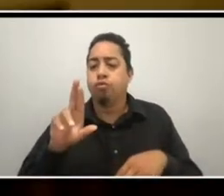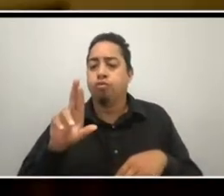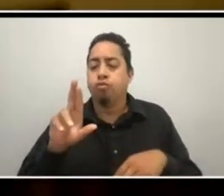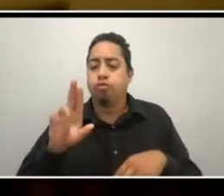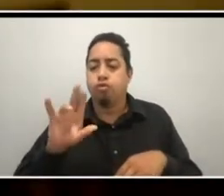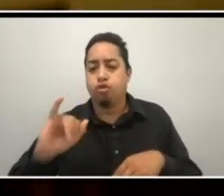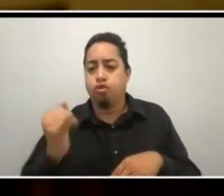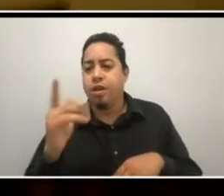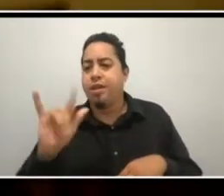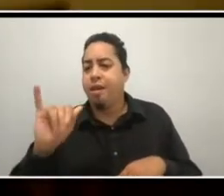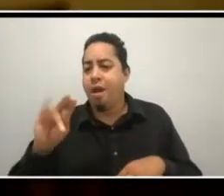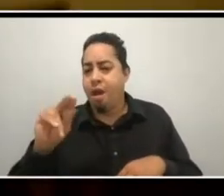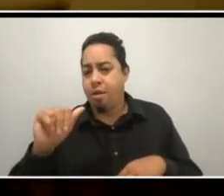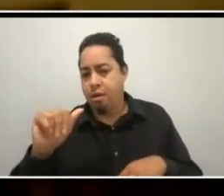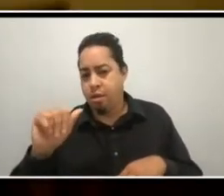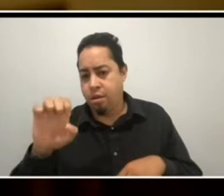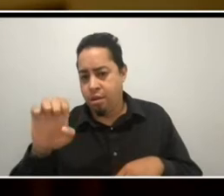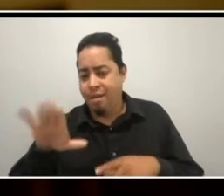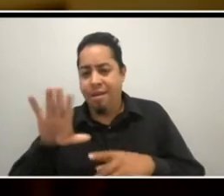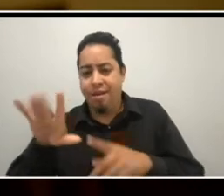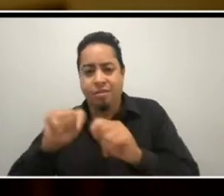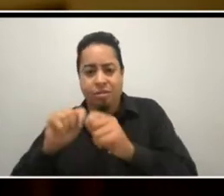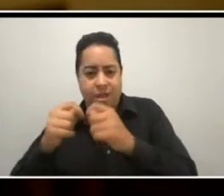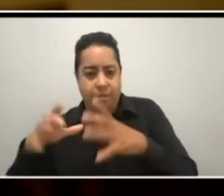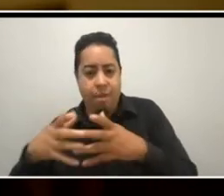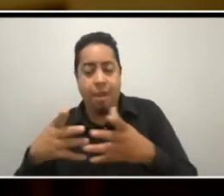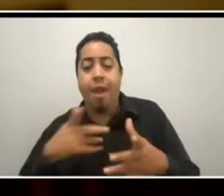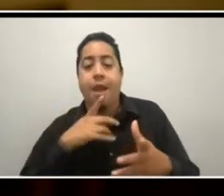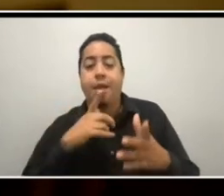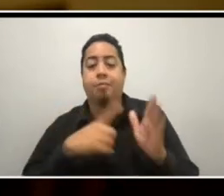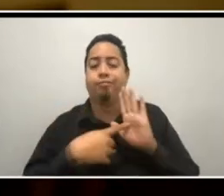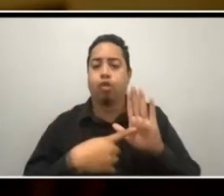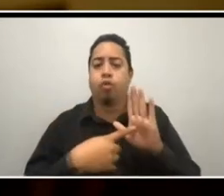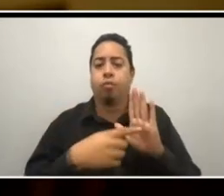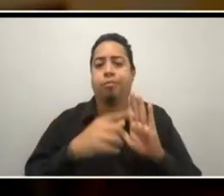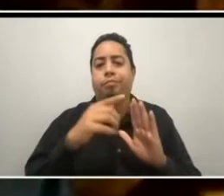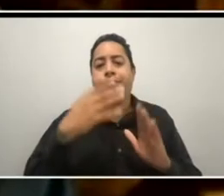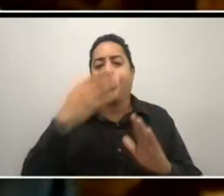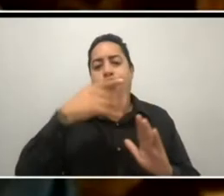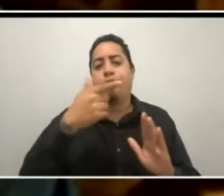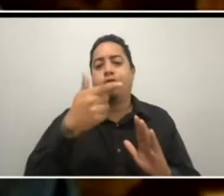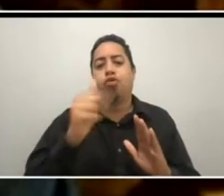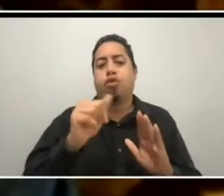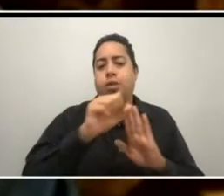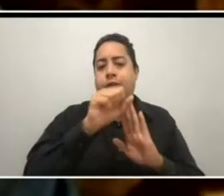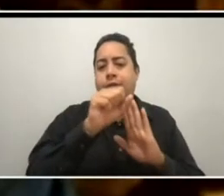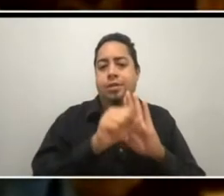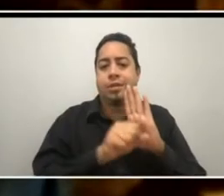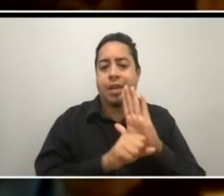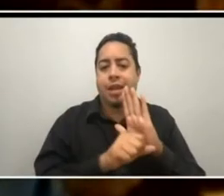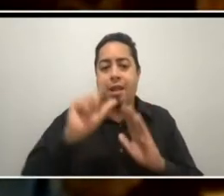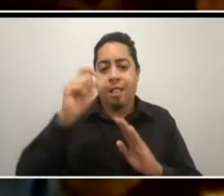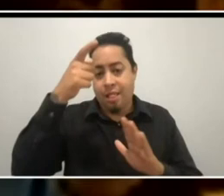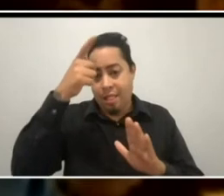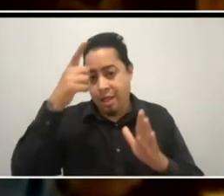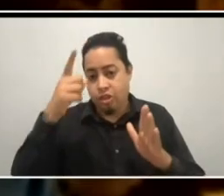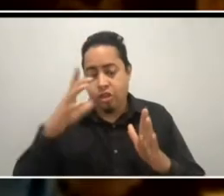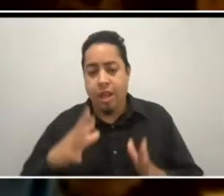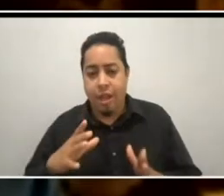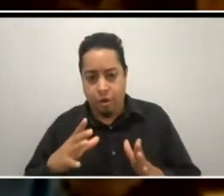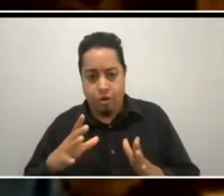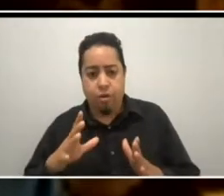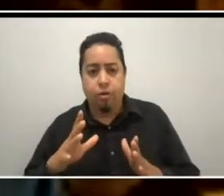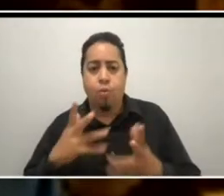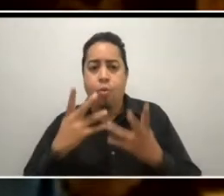country. And he appeared before the Georgia state legislature to advocate for it publicly. But you could also do what the Florida legislature was prepared to